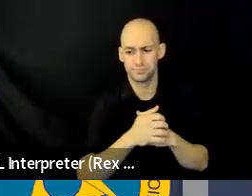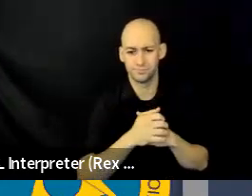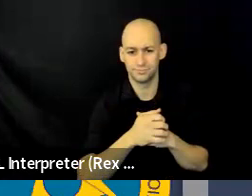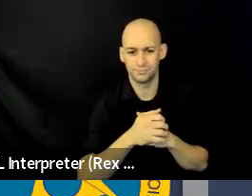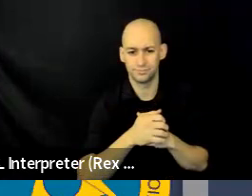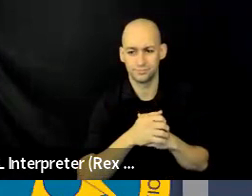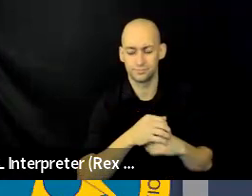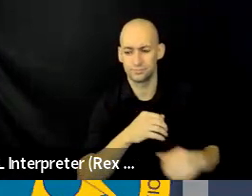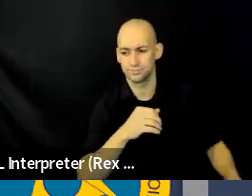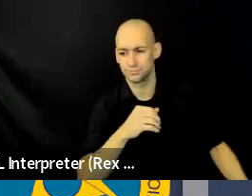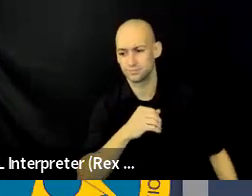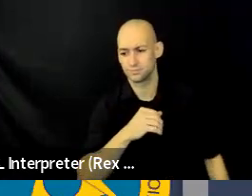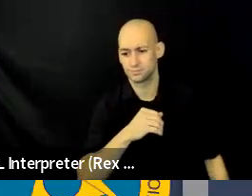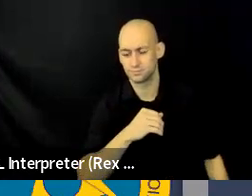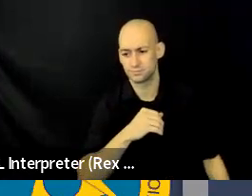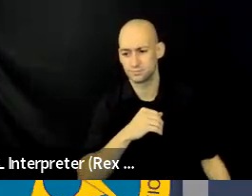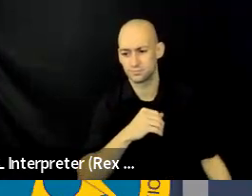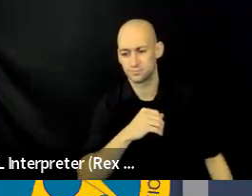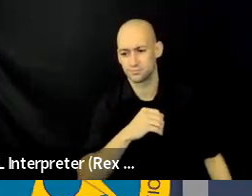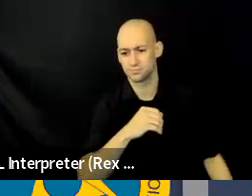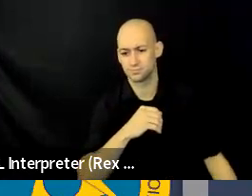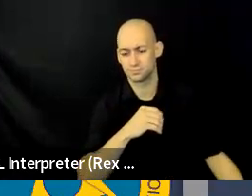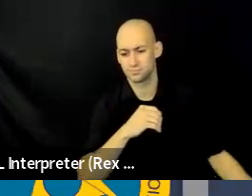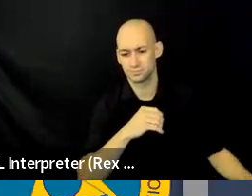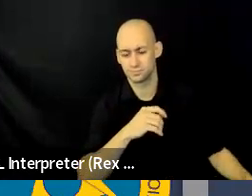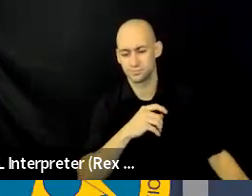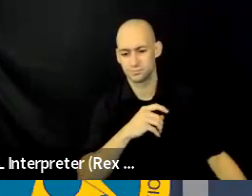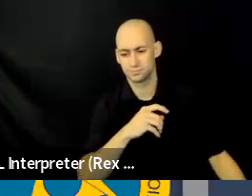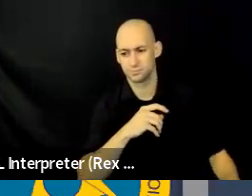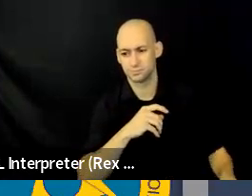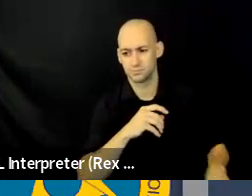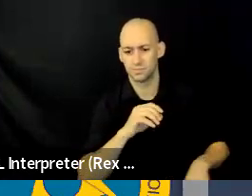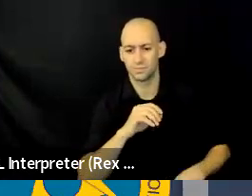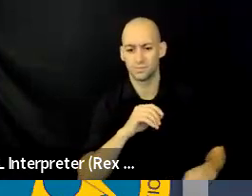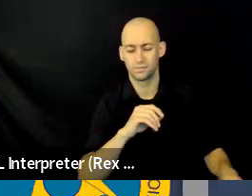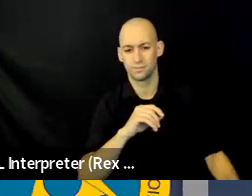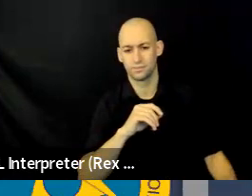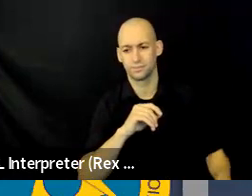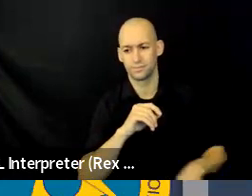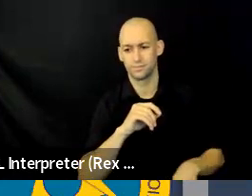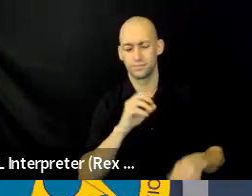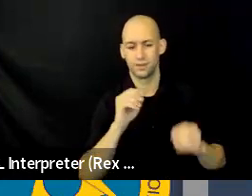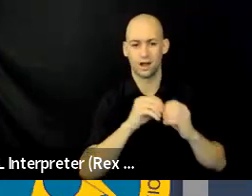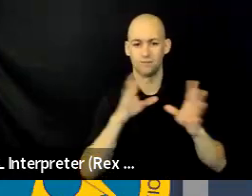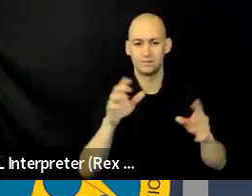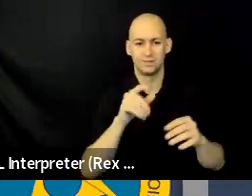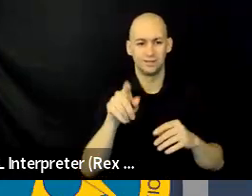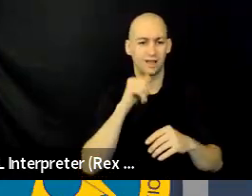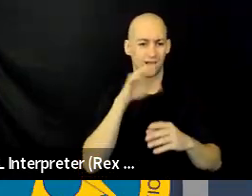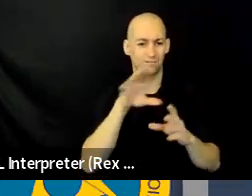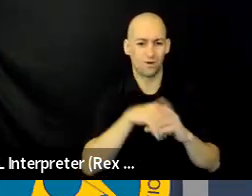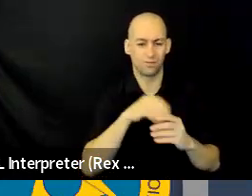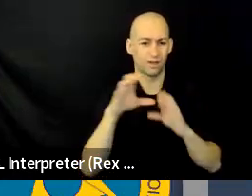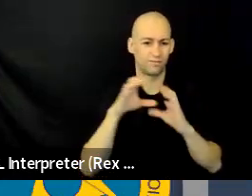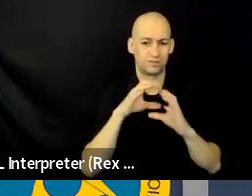settlement proposal. And obviously, we're not involved in the compensation piece. That's for later. But it sure seems like